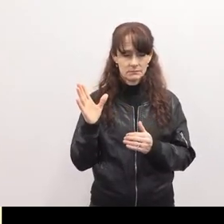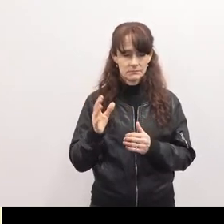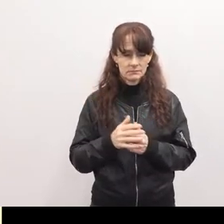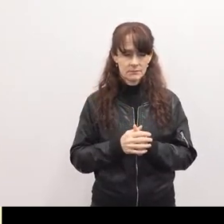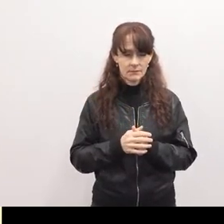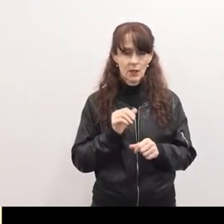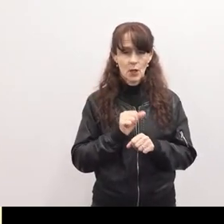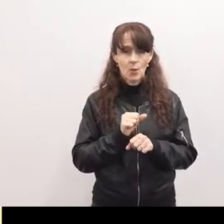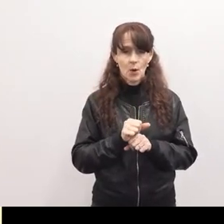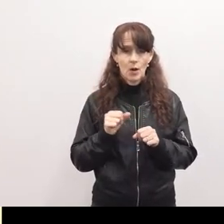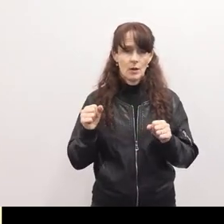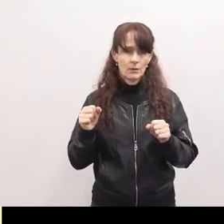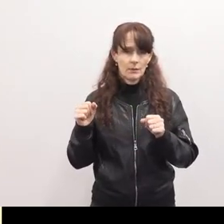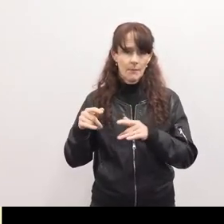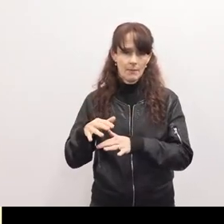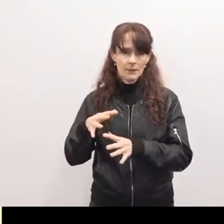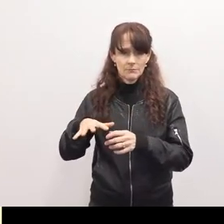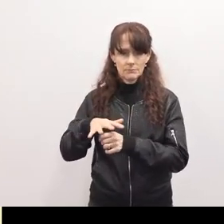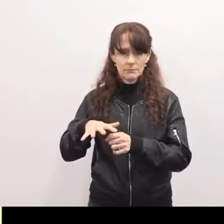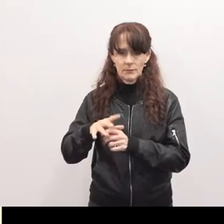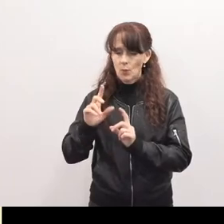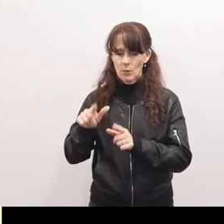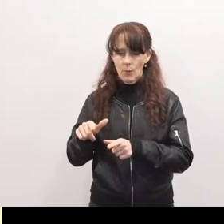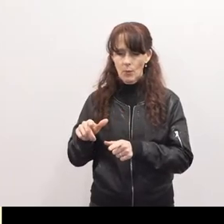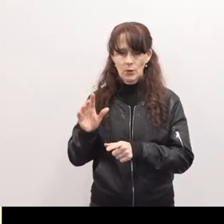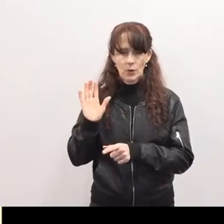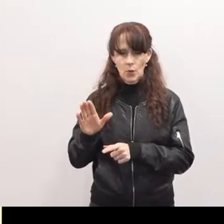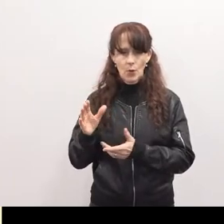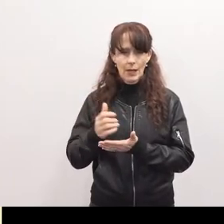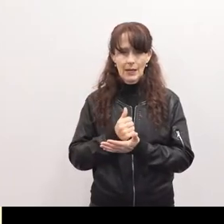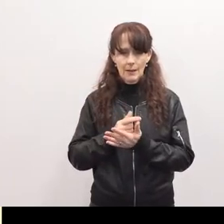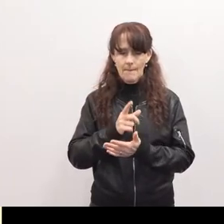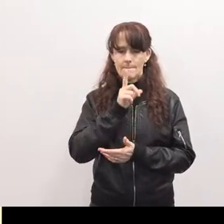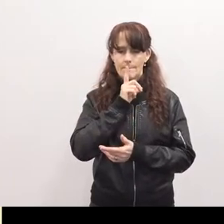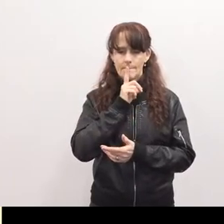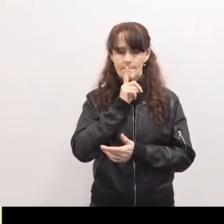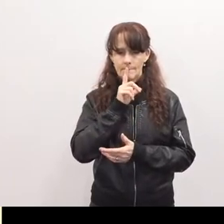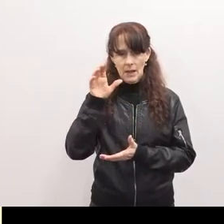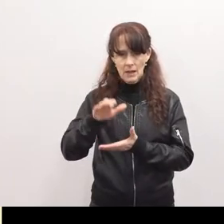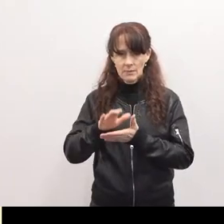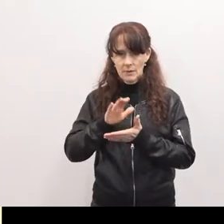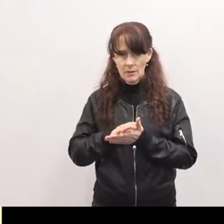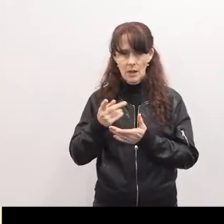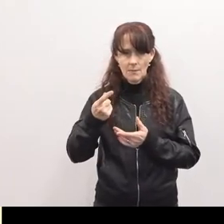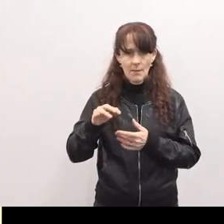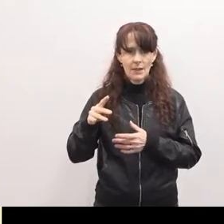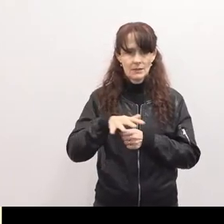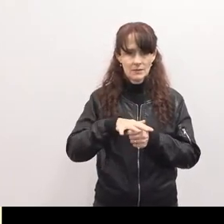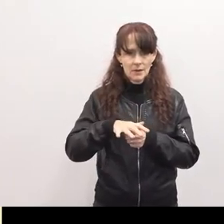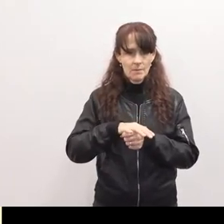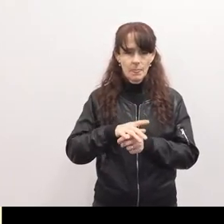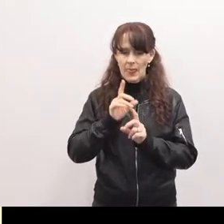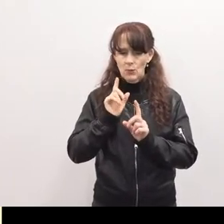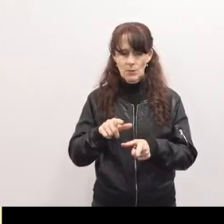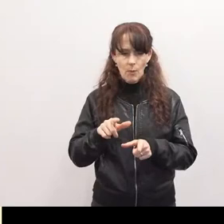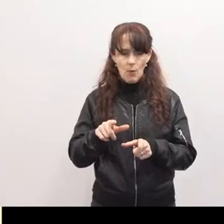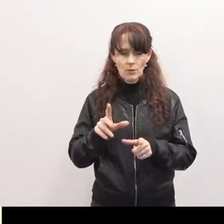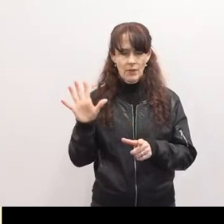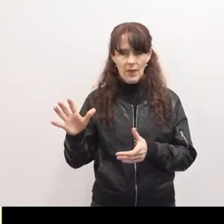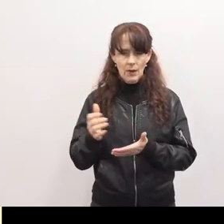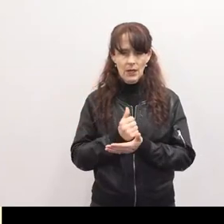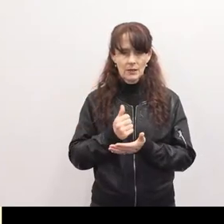if you work in the public sector, you don't have to report your income. If your spouse works in the public sector, you don't have to report their